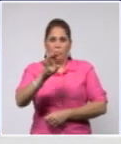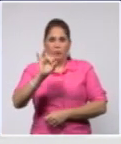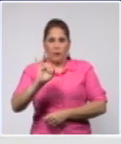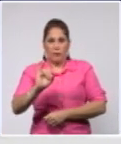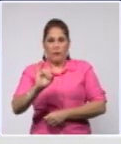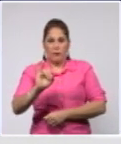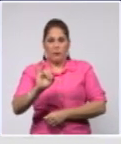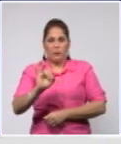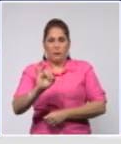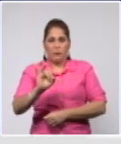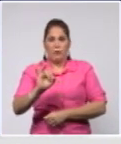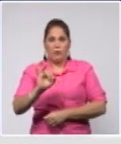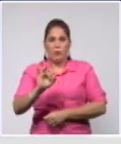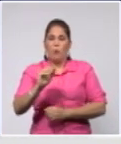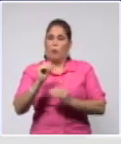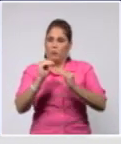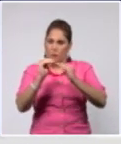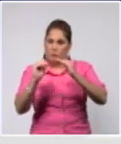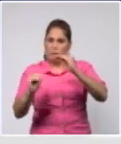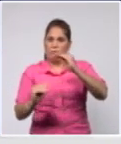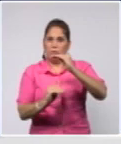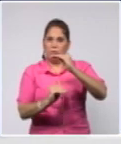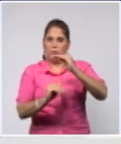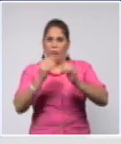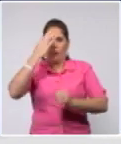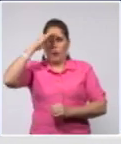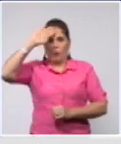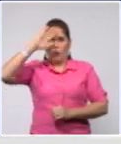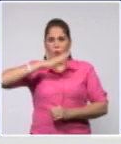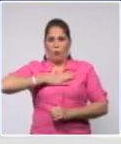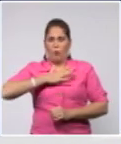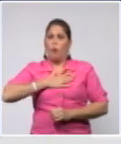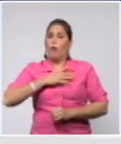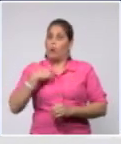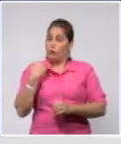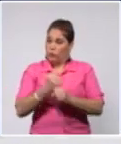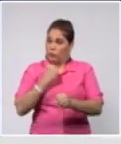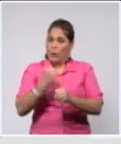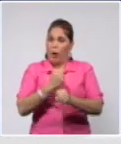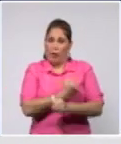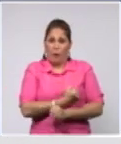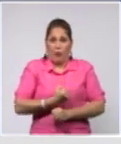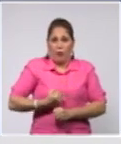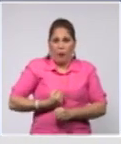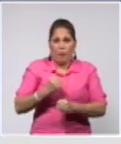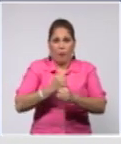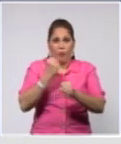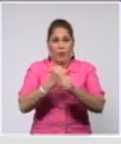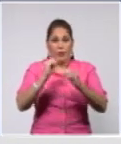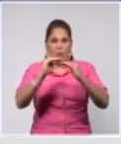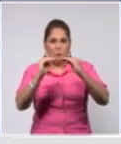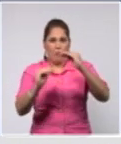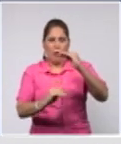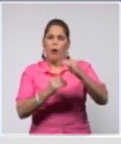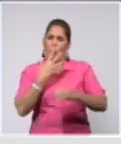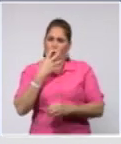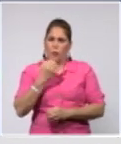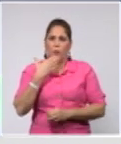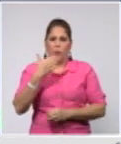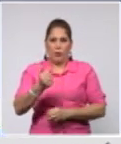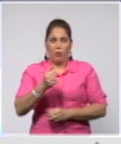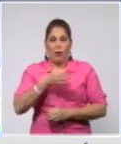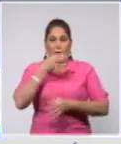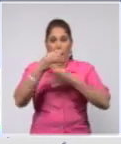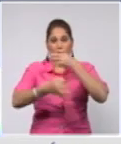at the start of the pandemic. Yesterday, 45 people were discharged from hospital,